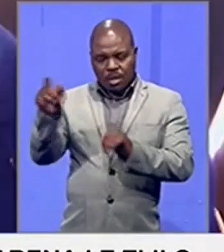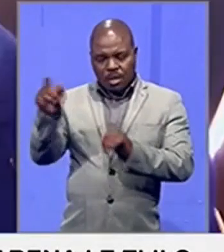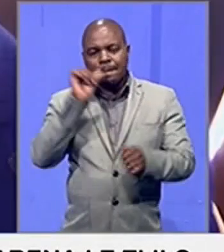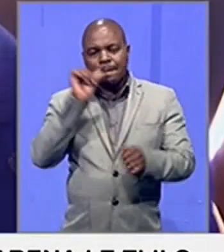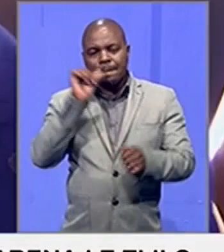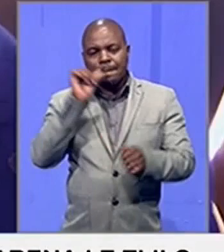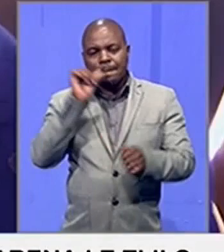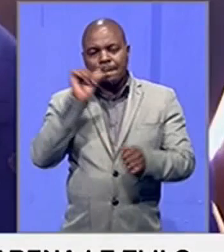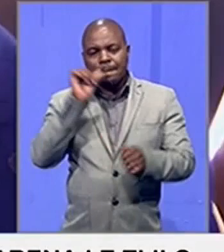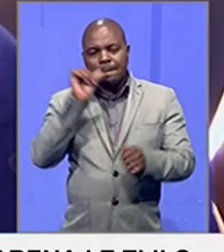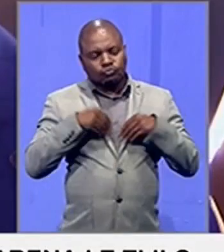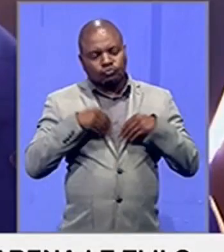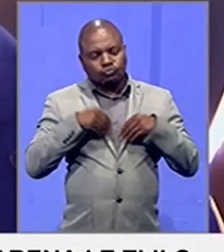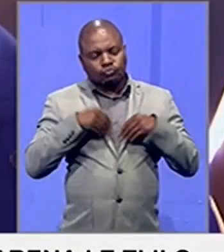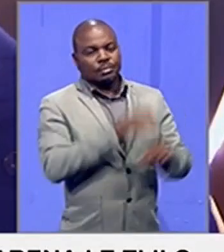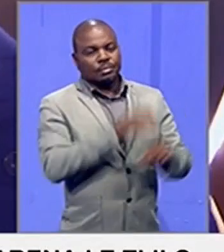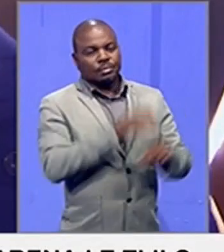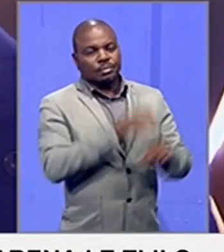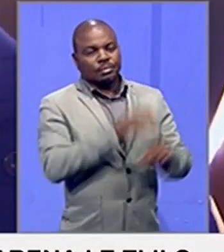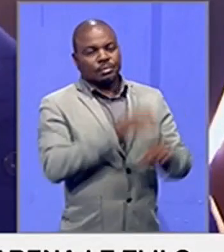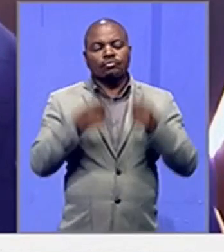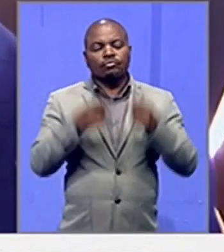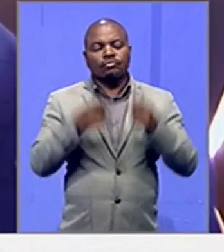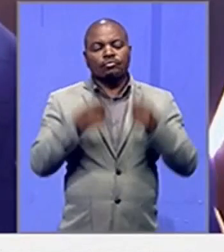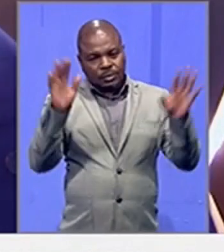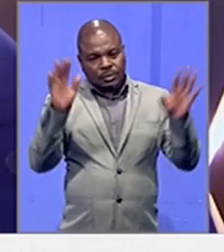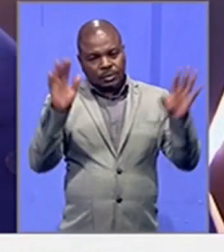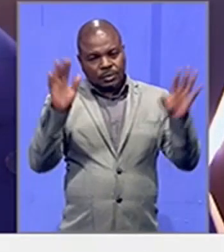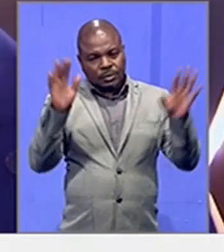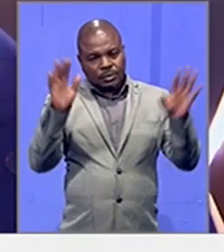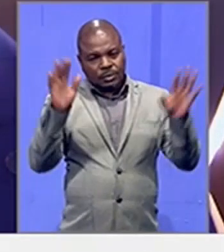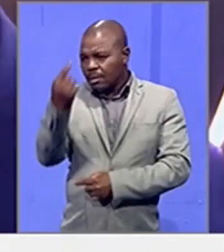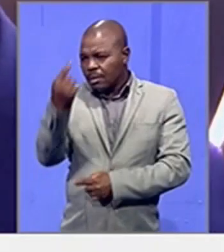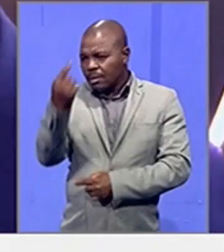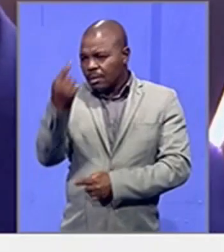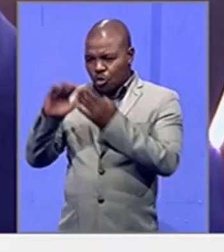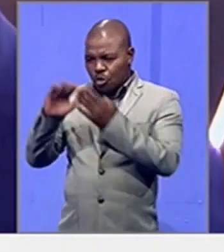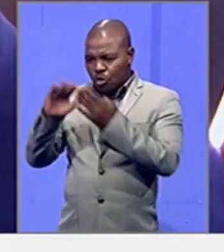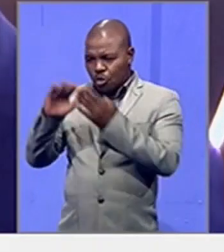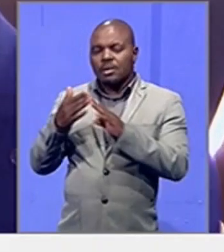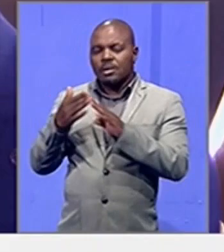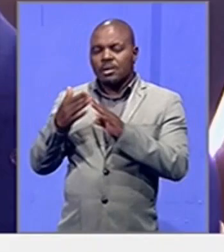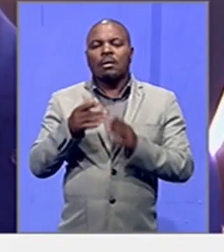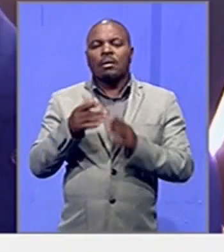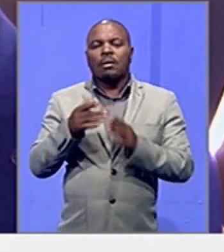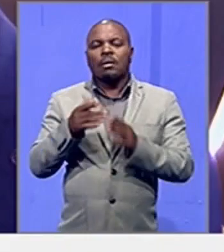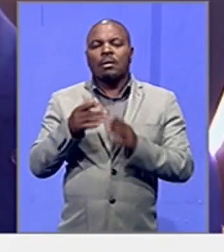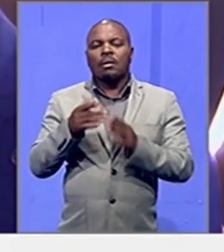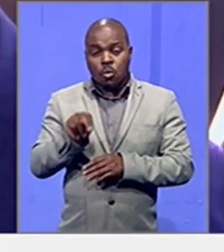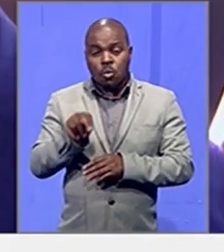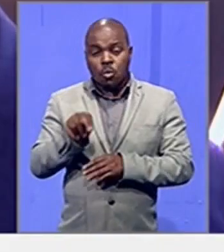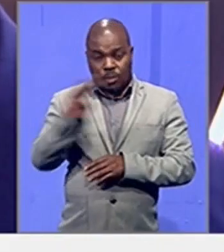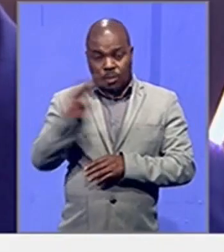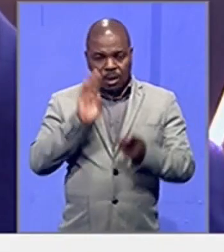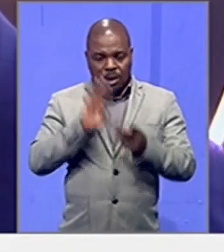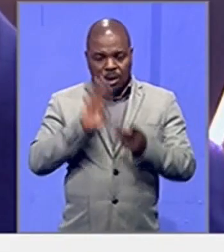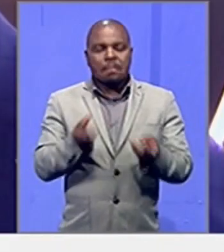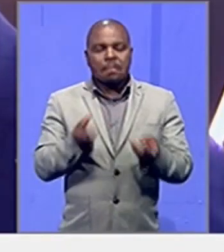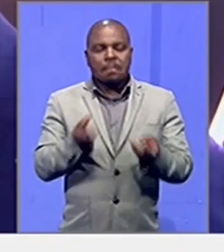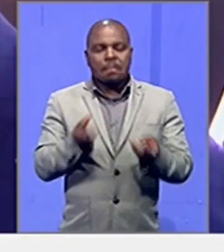Tshepiso e tswile gore morafe mongwe le mongwe mo Konophirima o tla go kreya se ileng sa bone information e